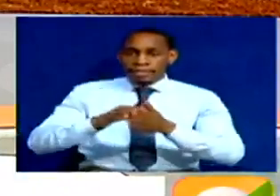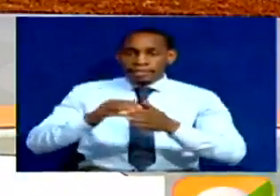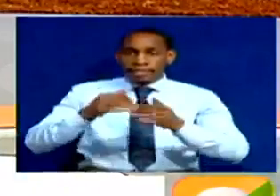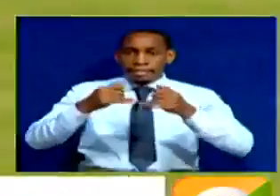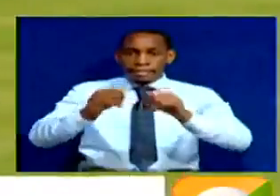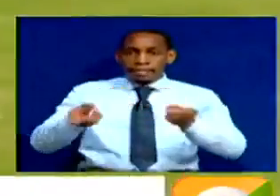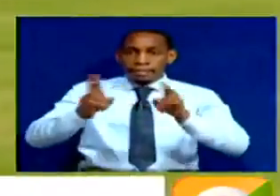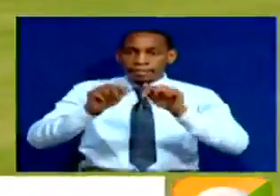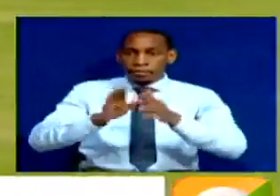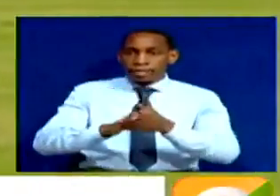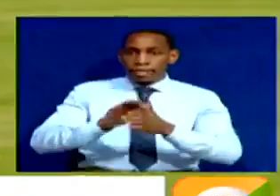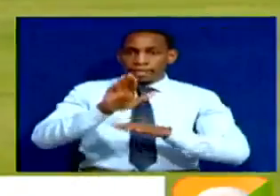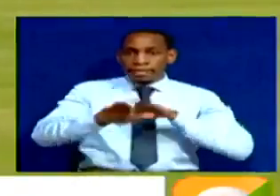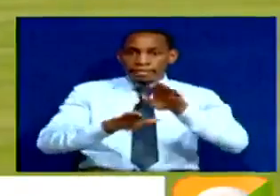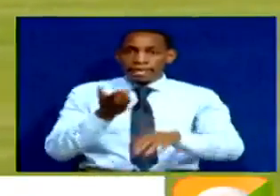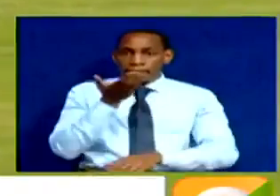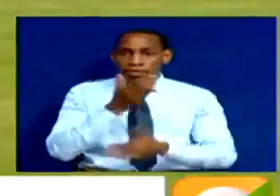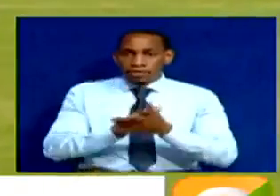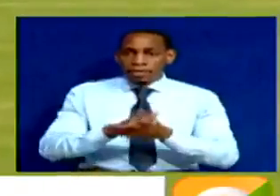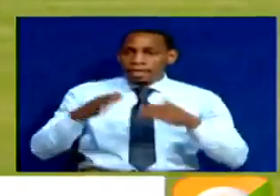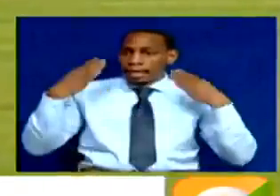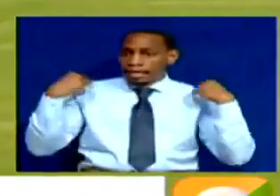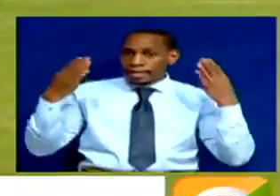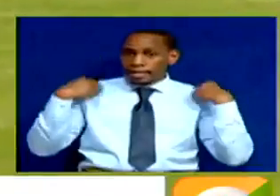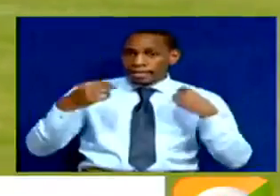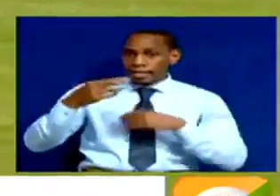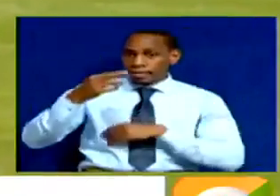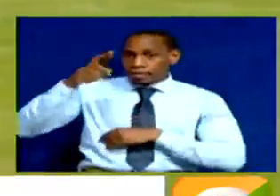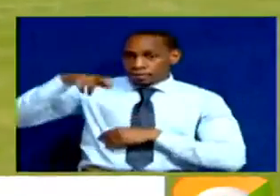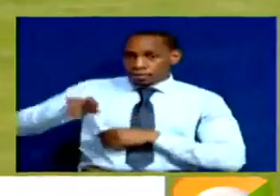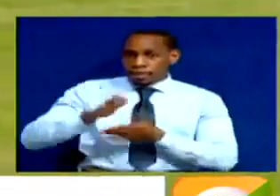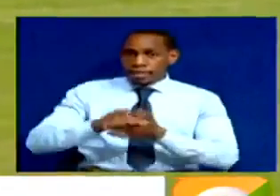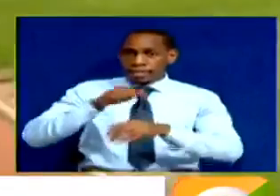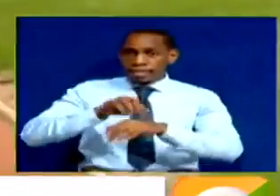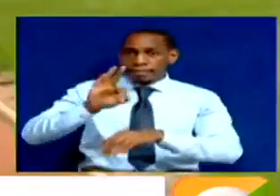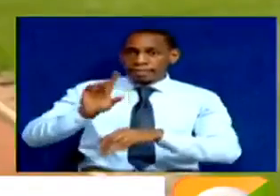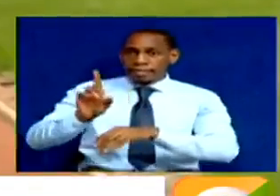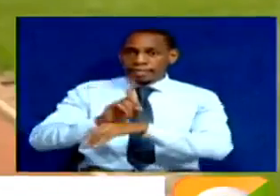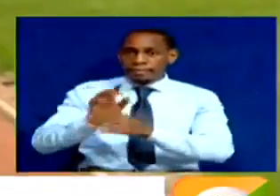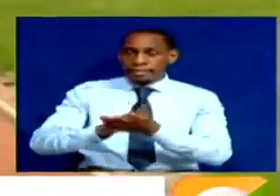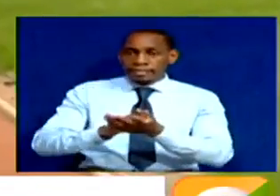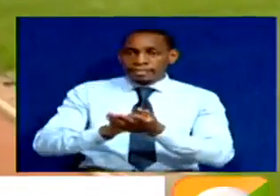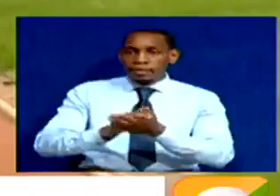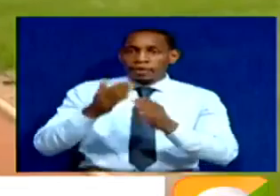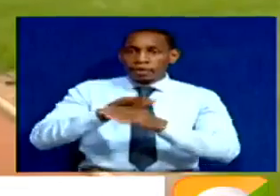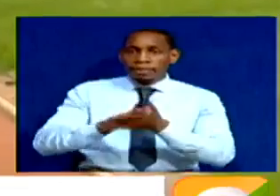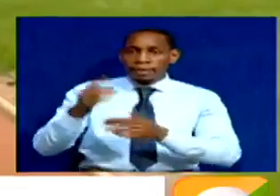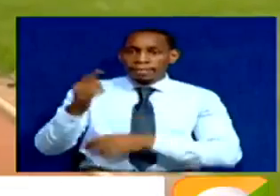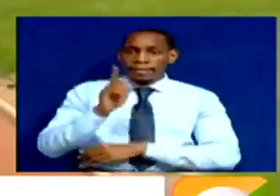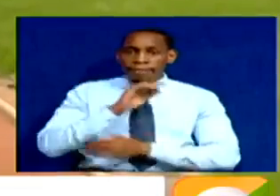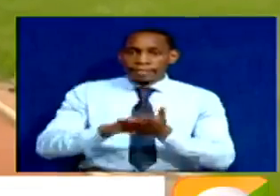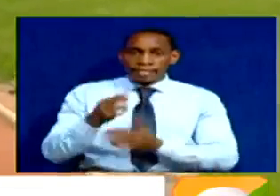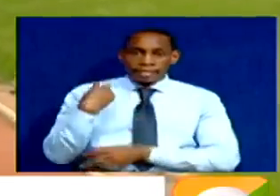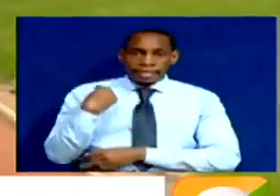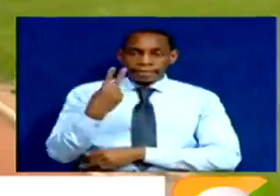held today at the Nyayo Stadium. Keter, who trains at Rongai Athletics Club, clocked 3 minutes, 52.4 seconds to edge his